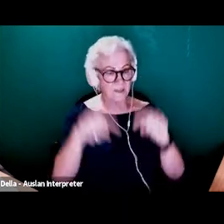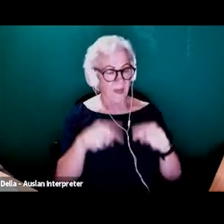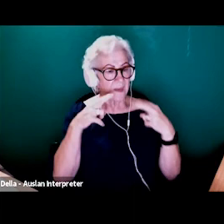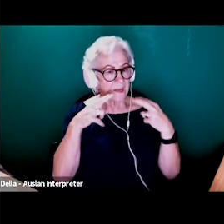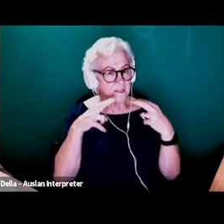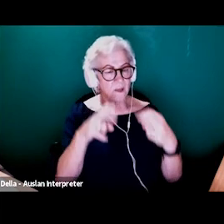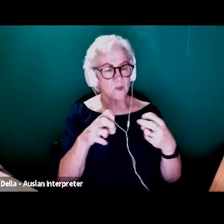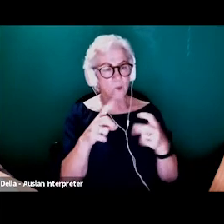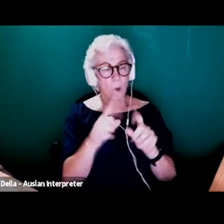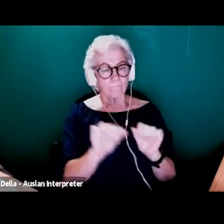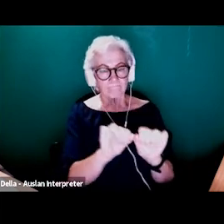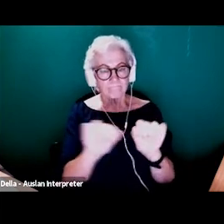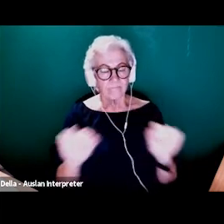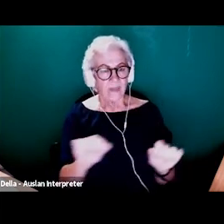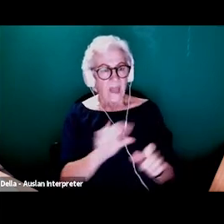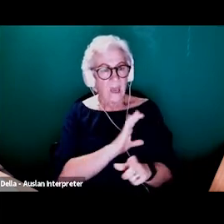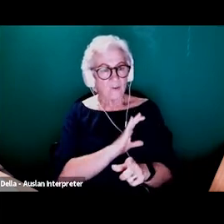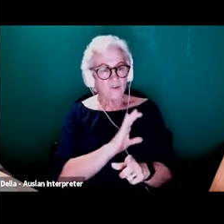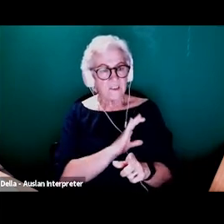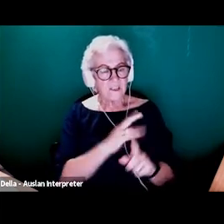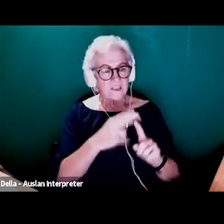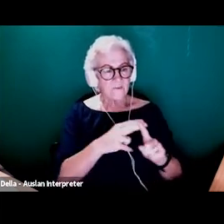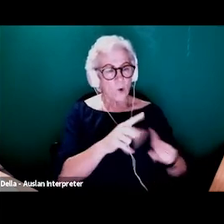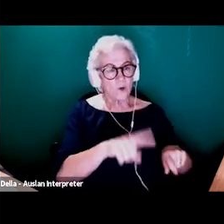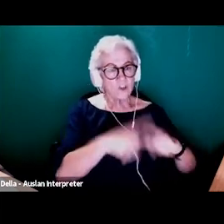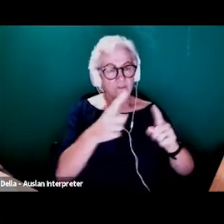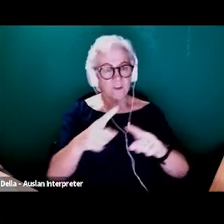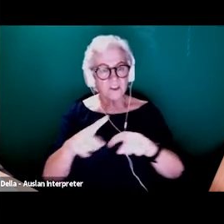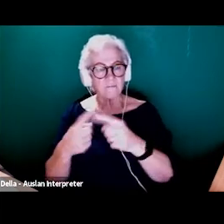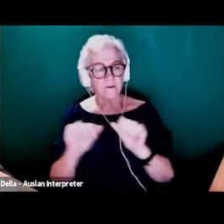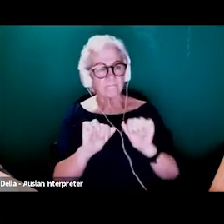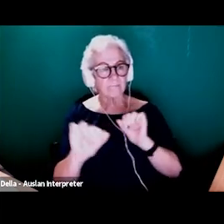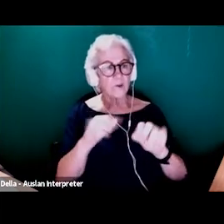individual characteristics associated with different trajectories of use.